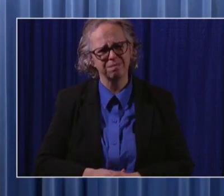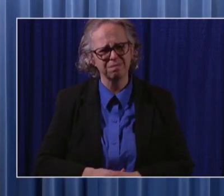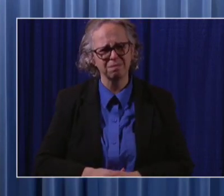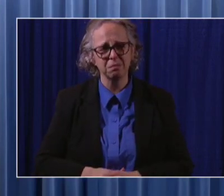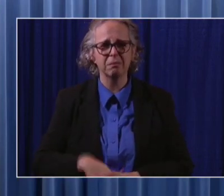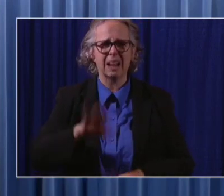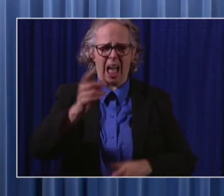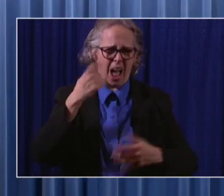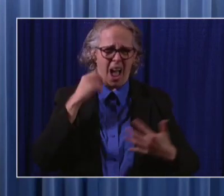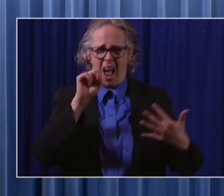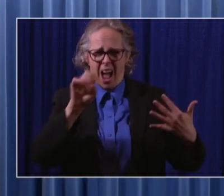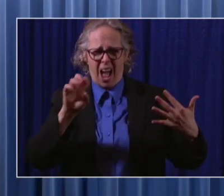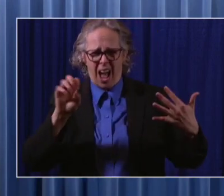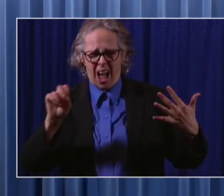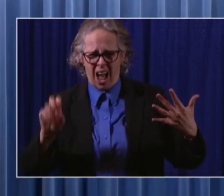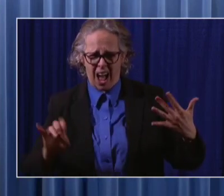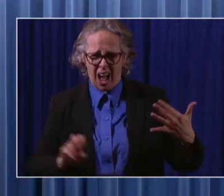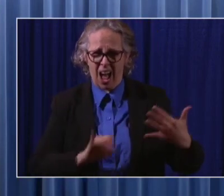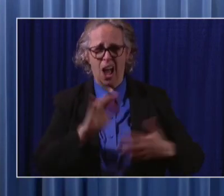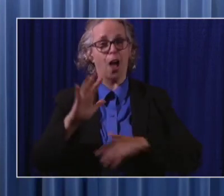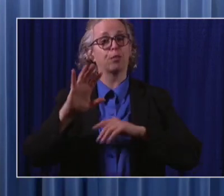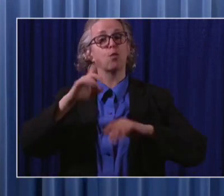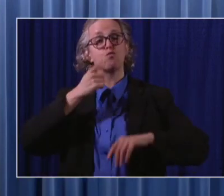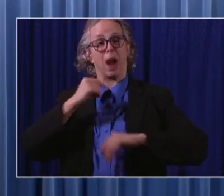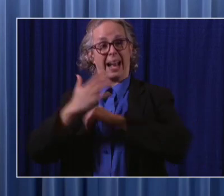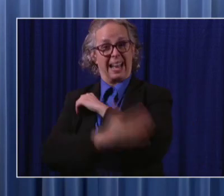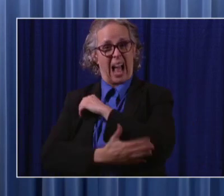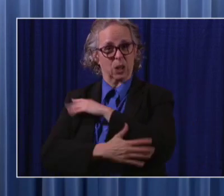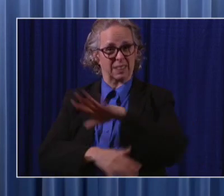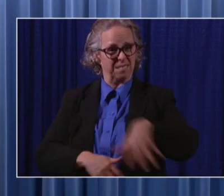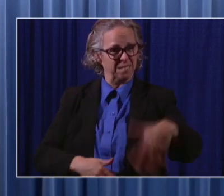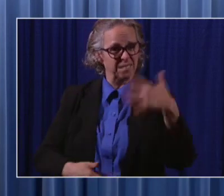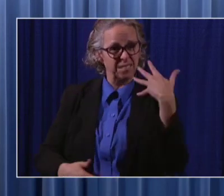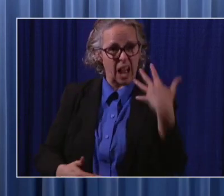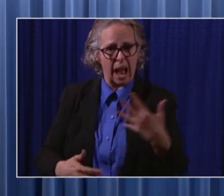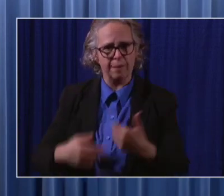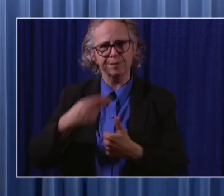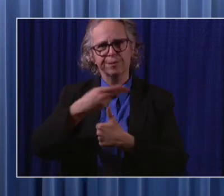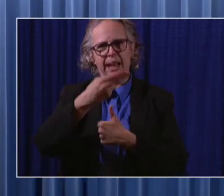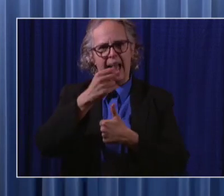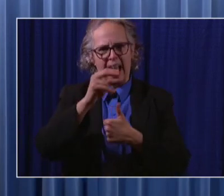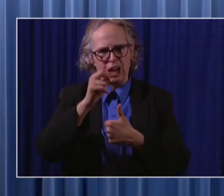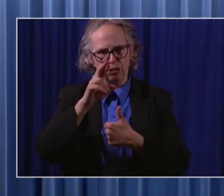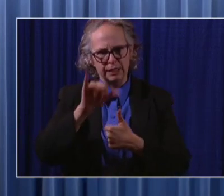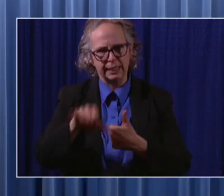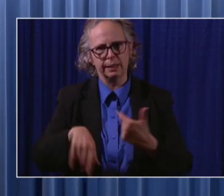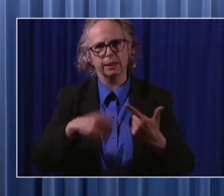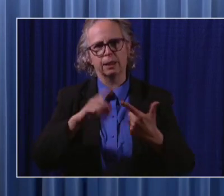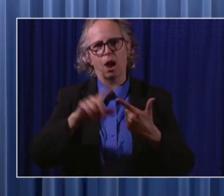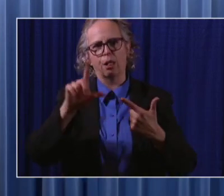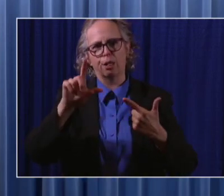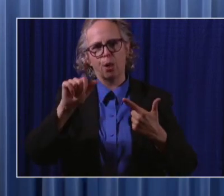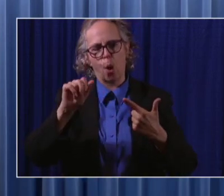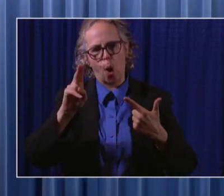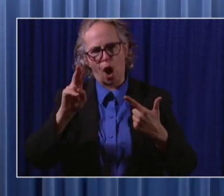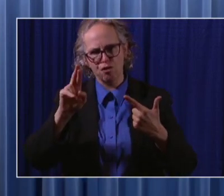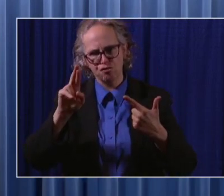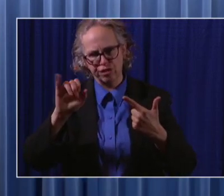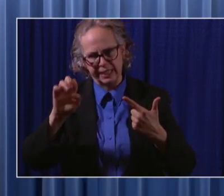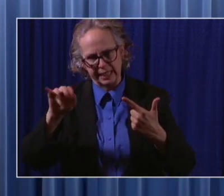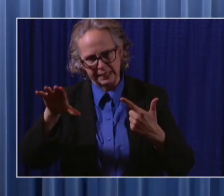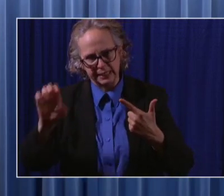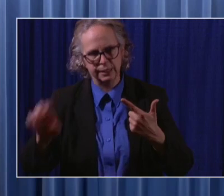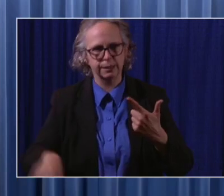more indicators. Those are Henry, Lawrence, Marion, Medina, and Montgomery, which means they are for